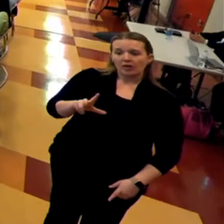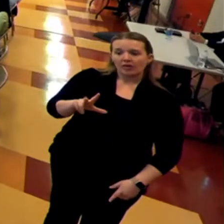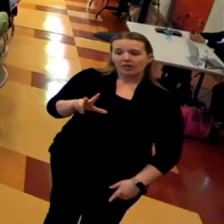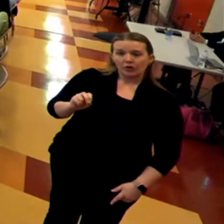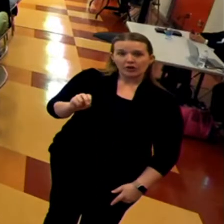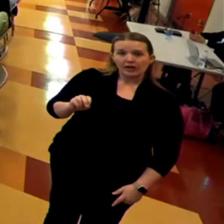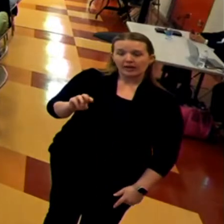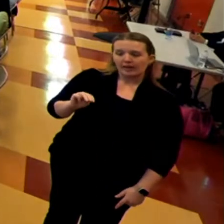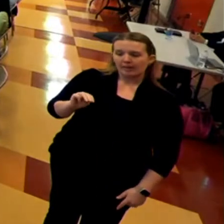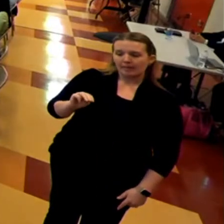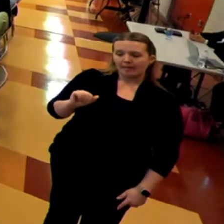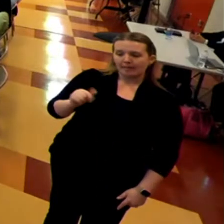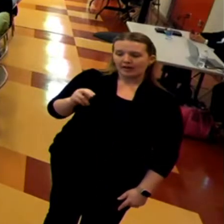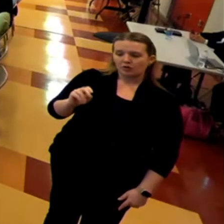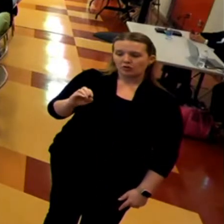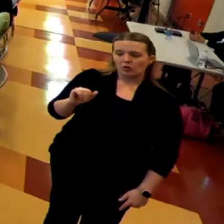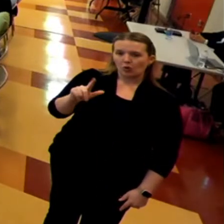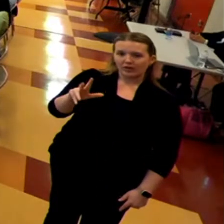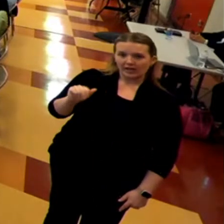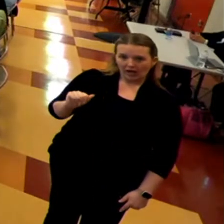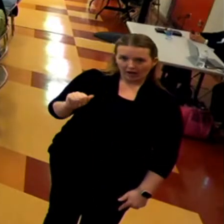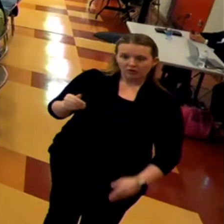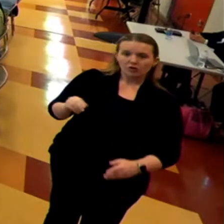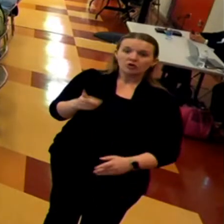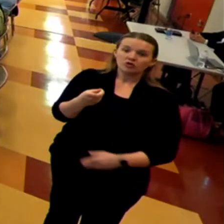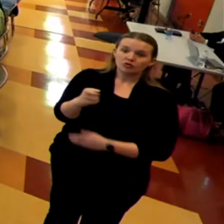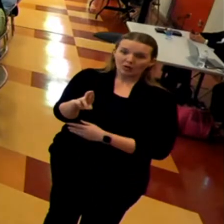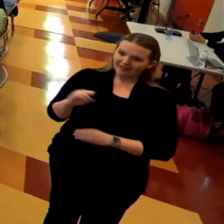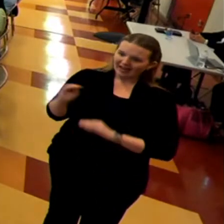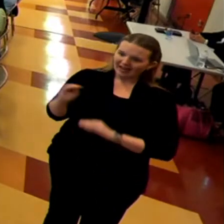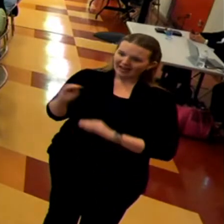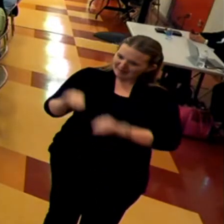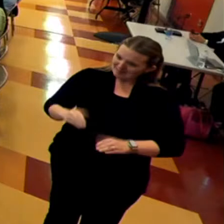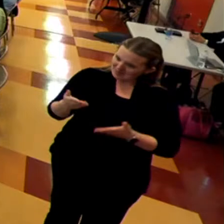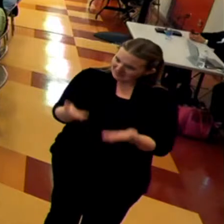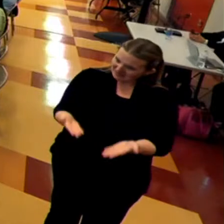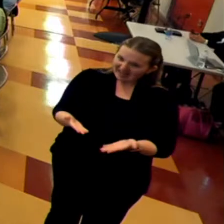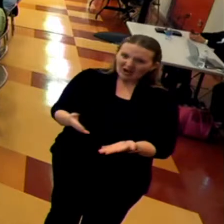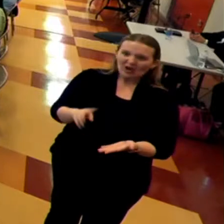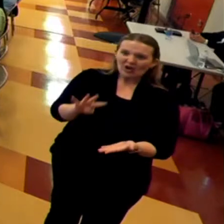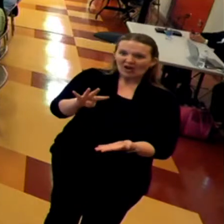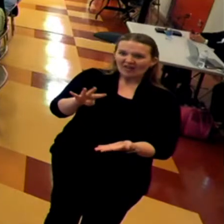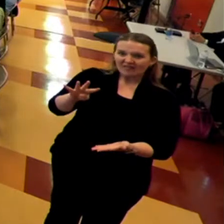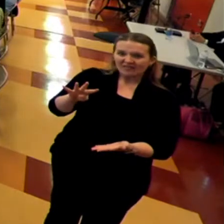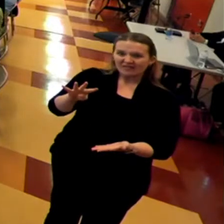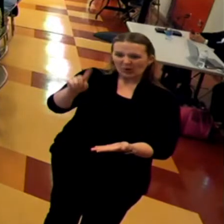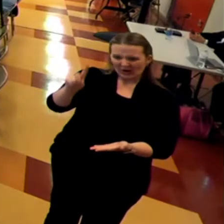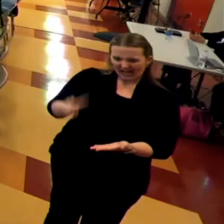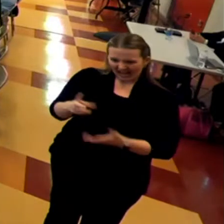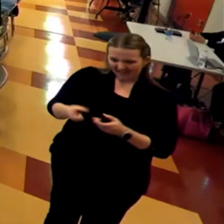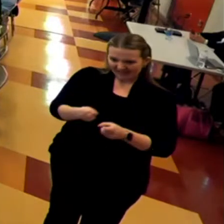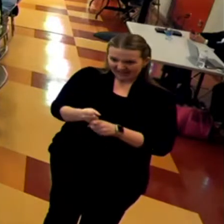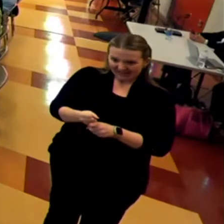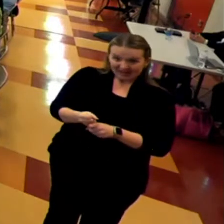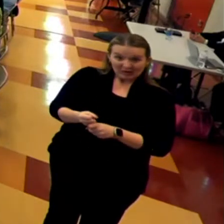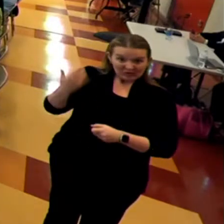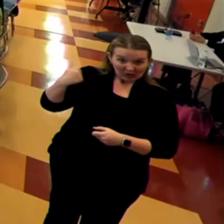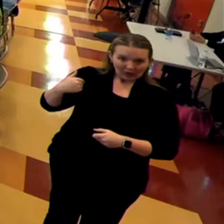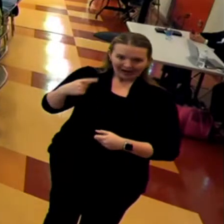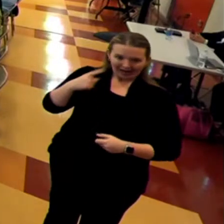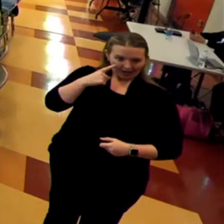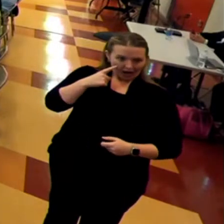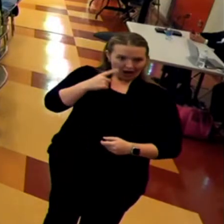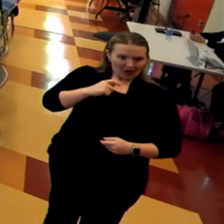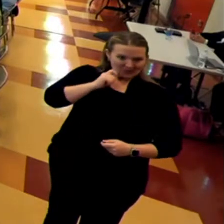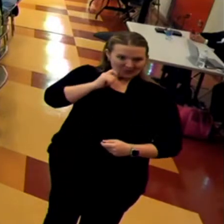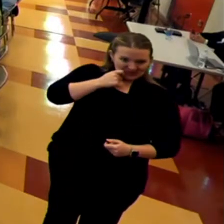I moved into the neighborhood 4.5 years ago, I thought, how cool. I'm going to be living across the street from Breckenridge Park.